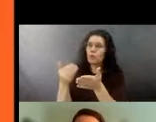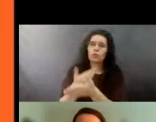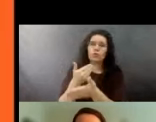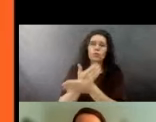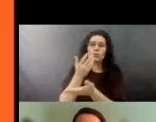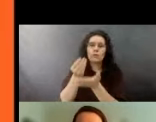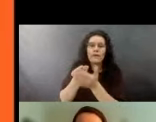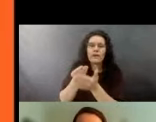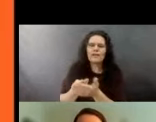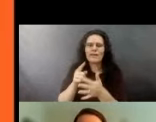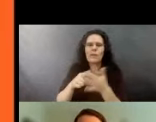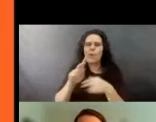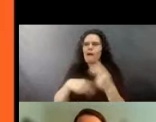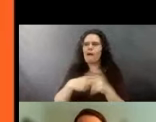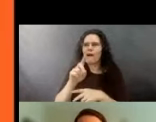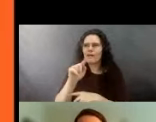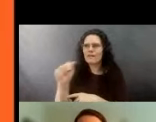stories